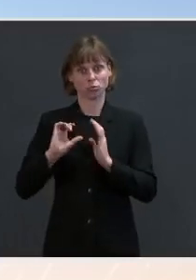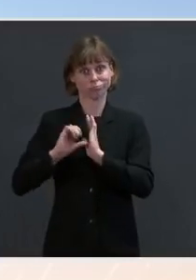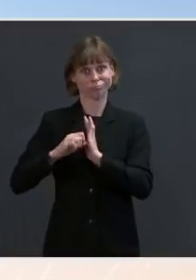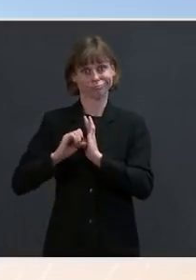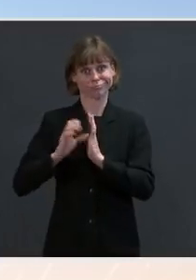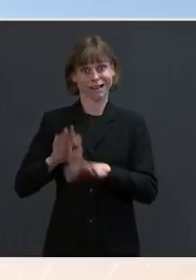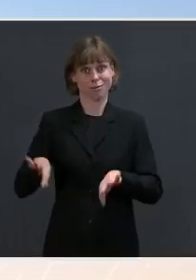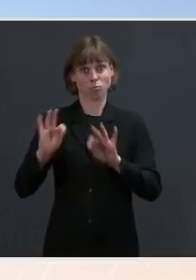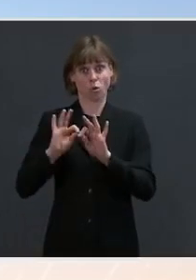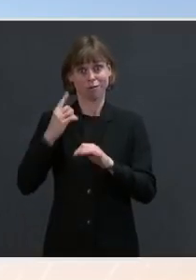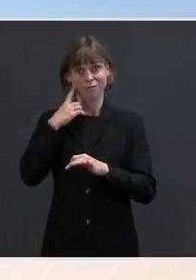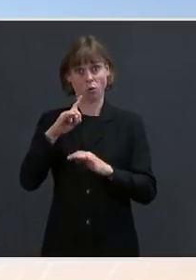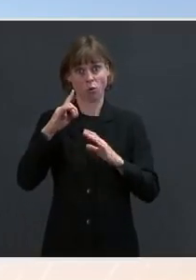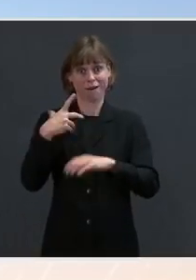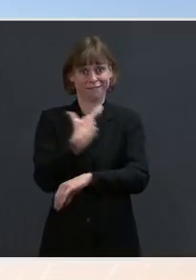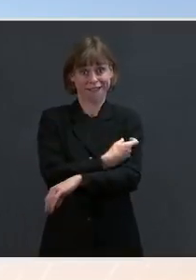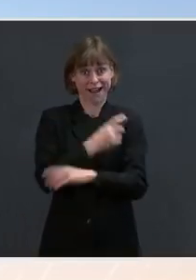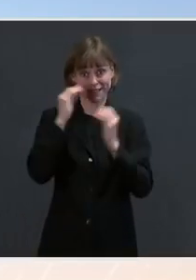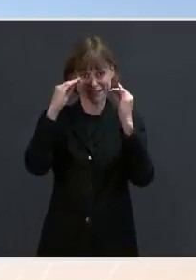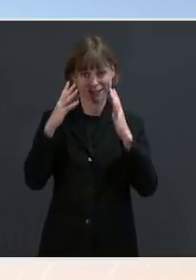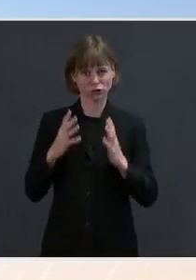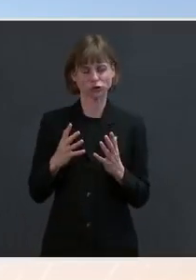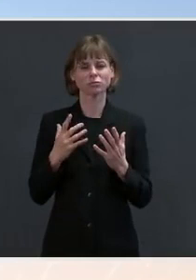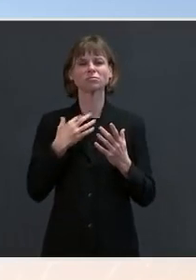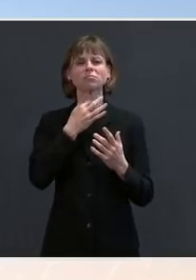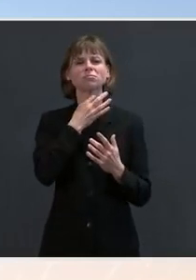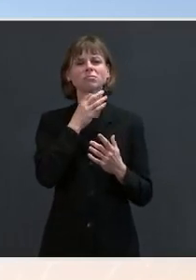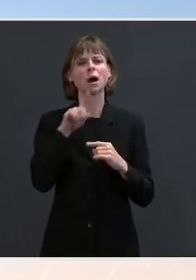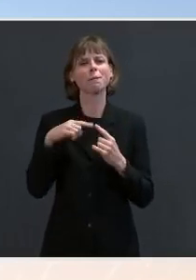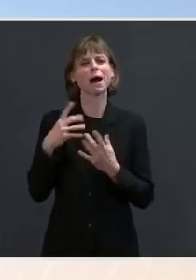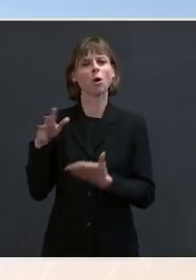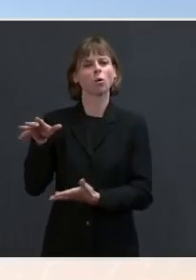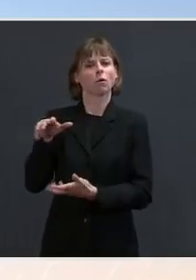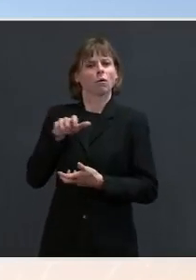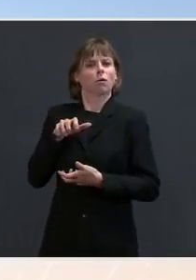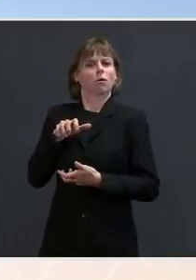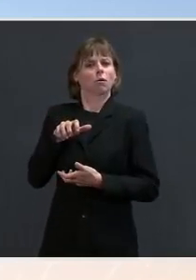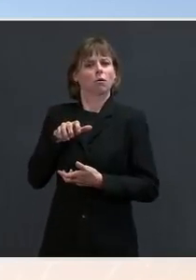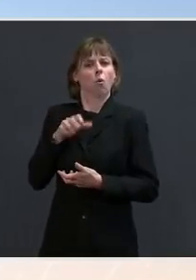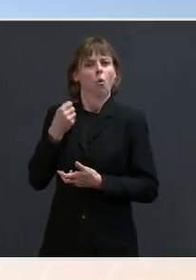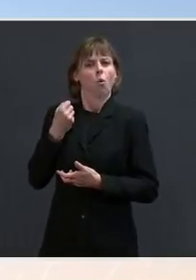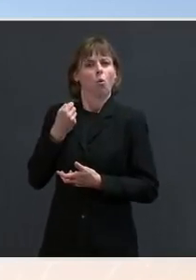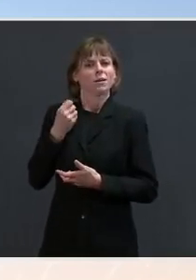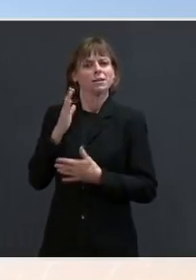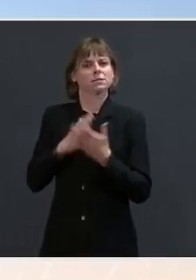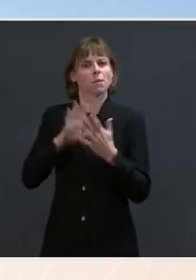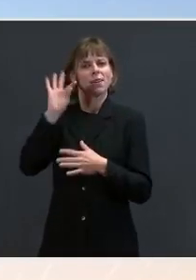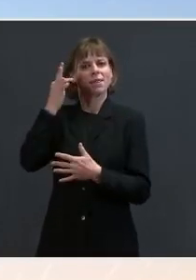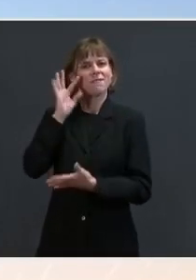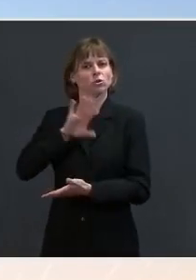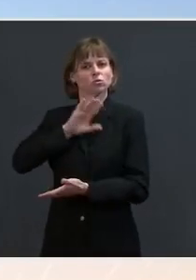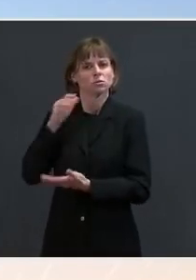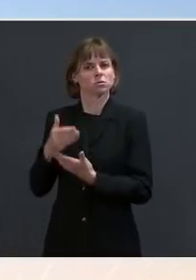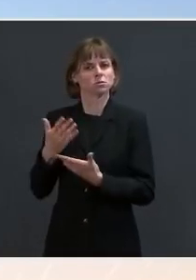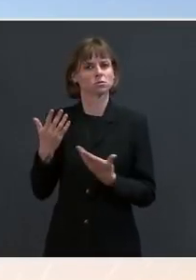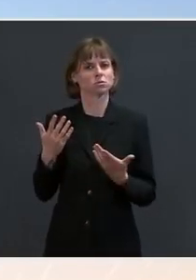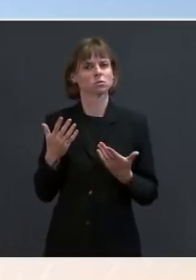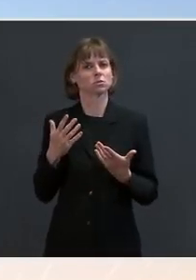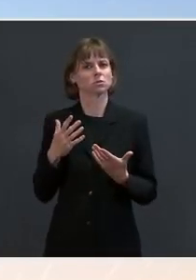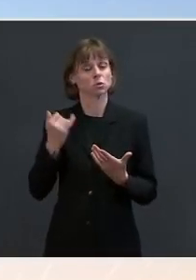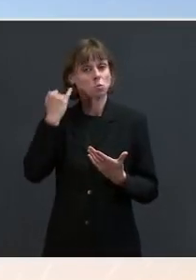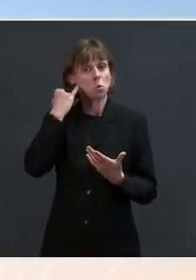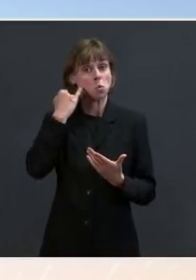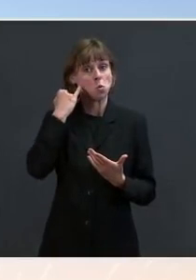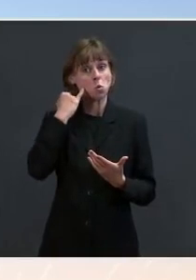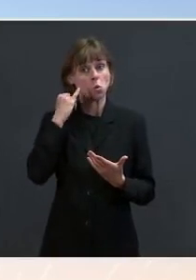any discussion at all about holding back some of the federal stockpile outside of this sort of federal pharmacy program and going directly